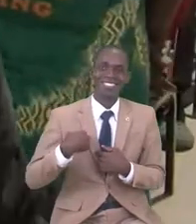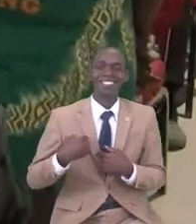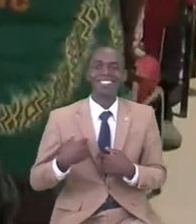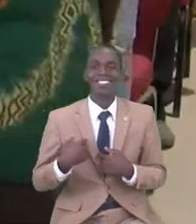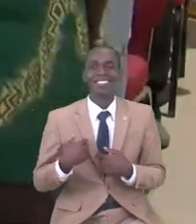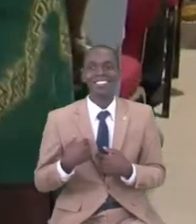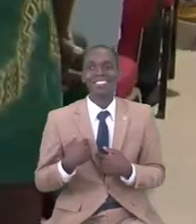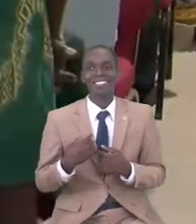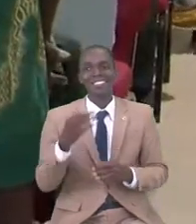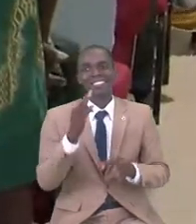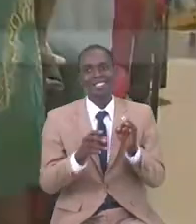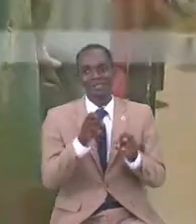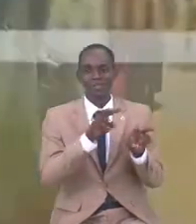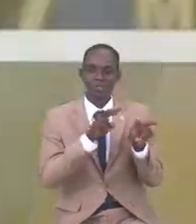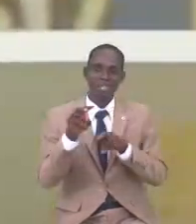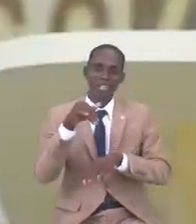If you look at